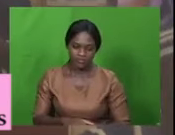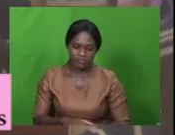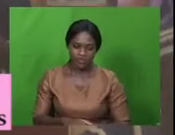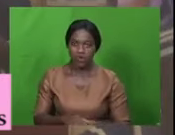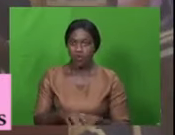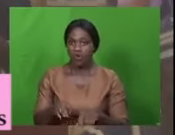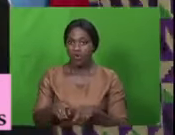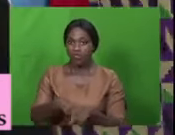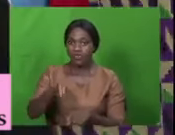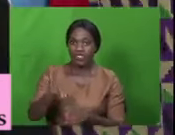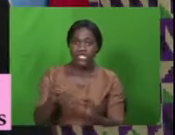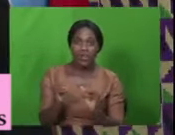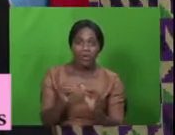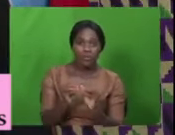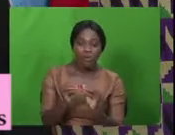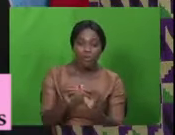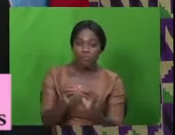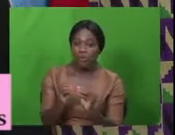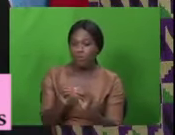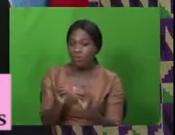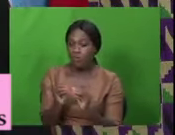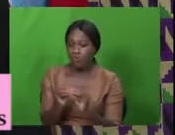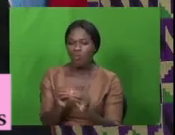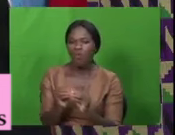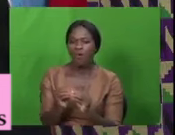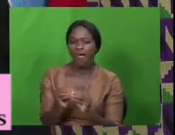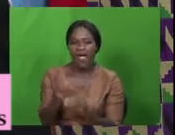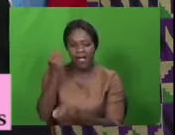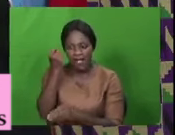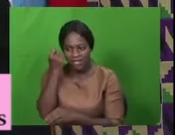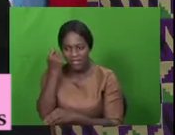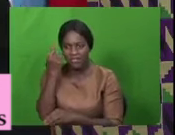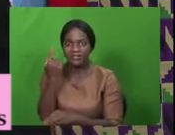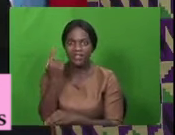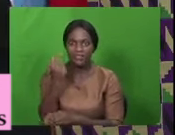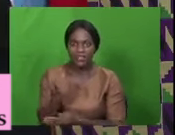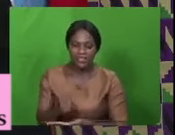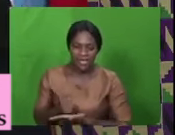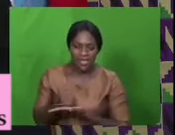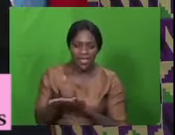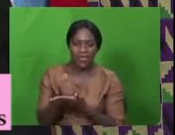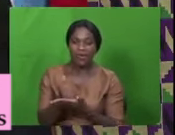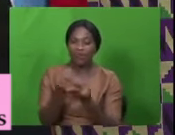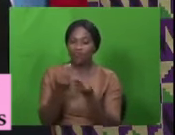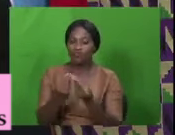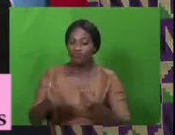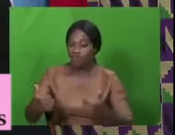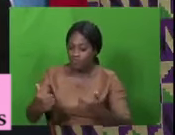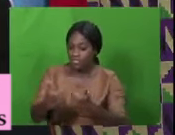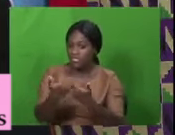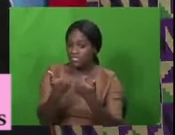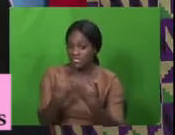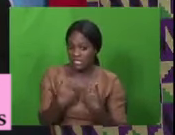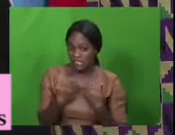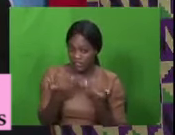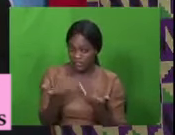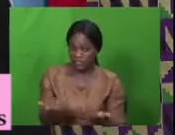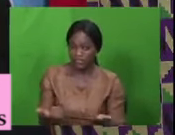of such bipartisan maturity to meet the challenges confronting us at this time.